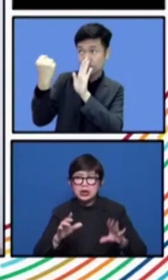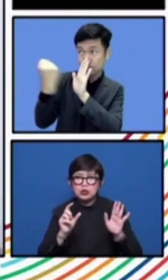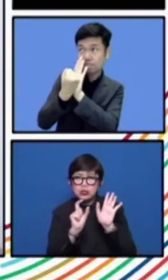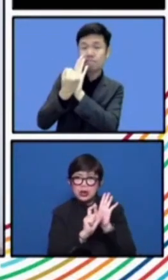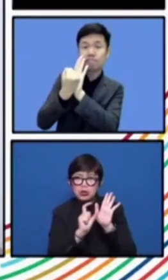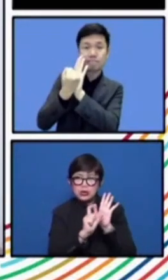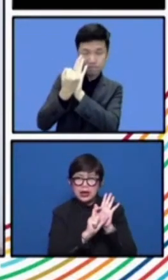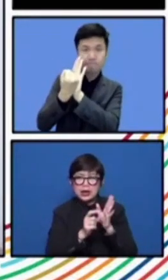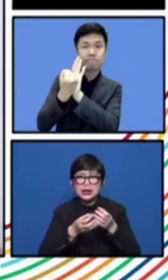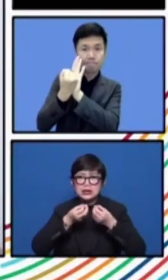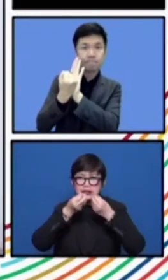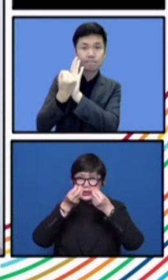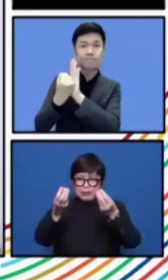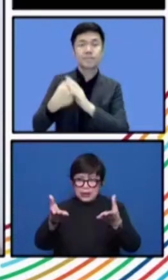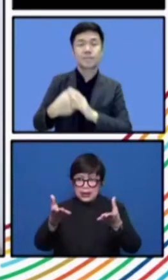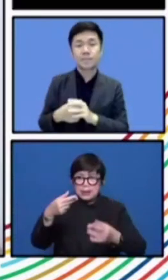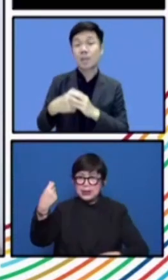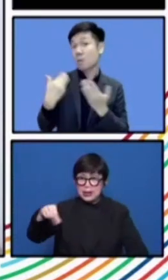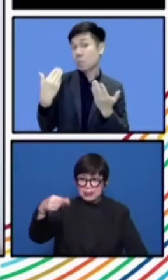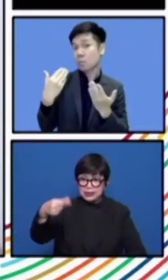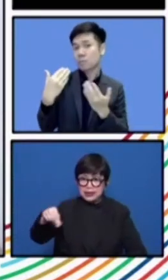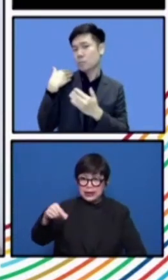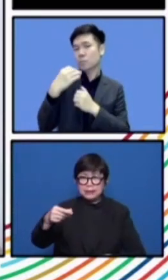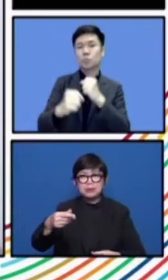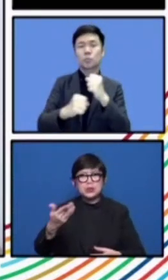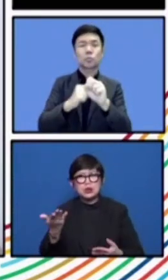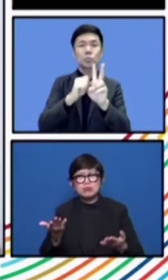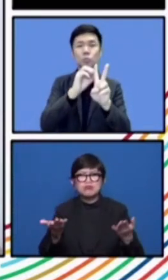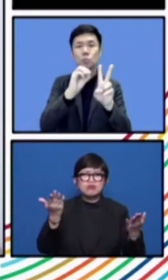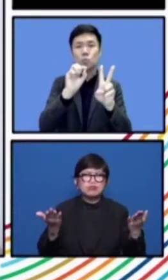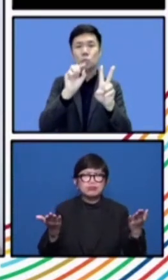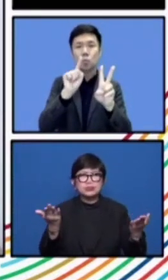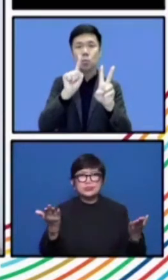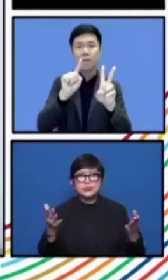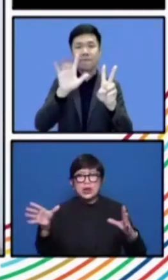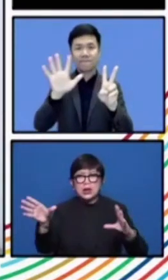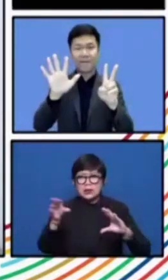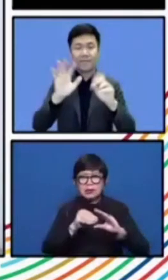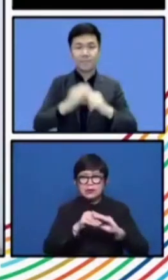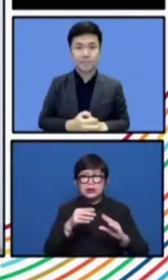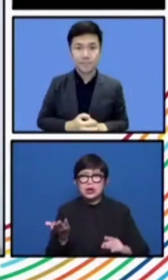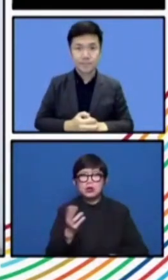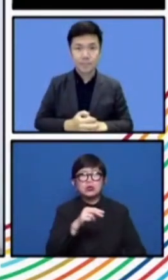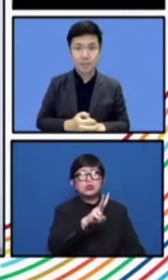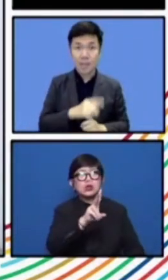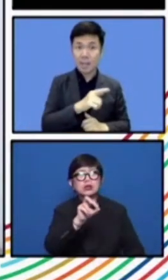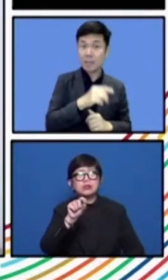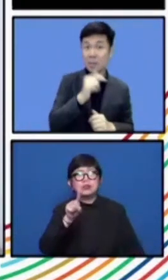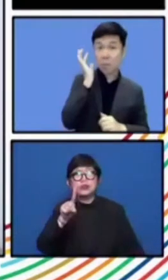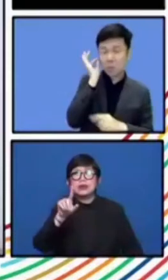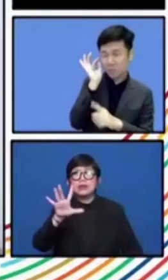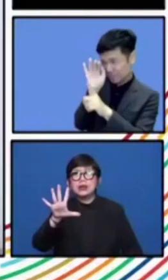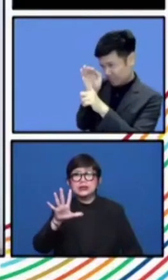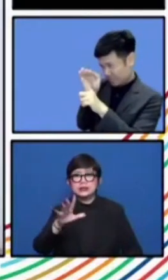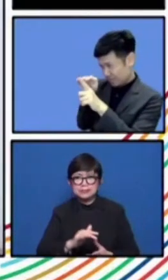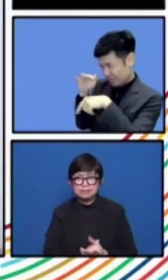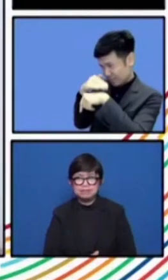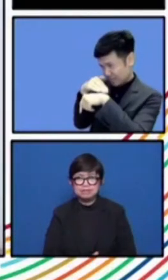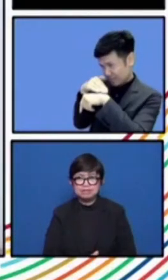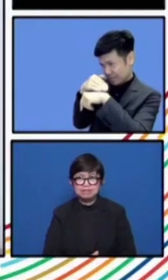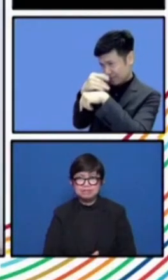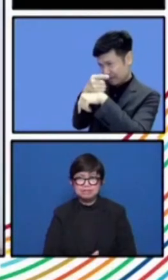it was adopted in early 2015. Mr attorney I'll have to remind you you are 21